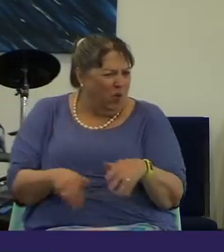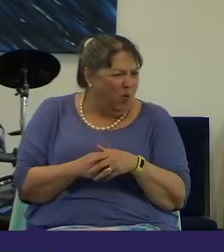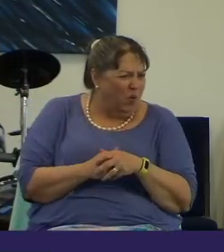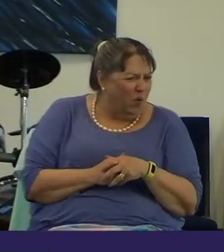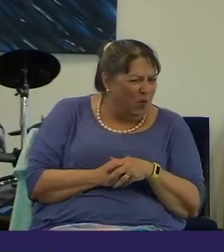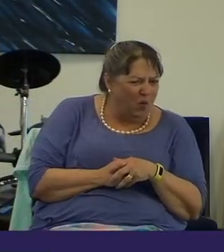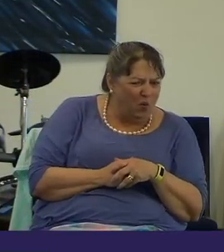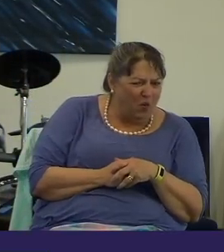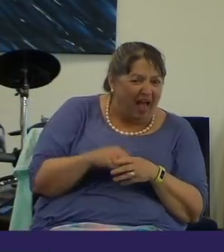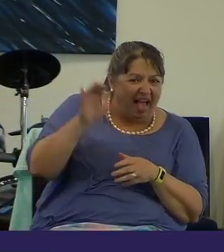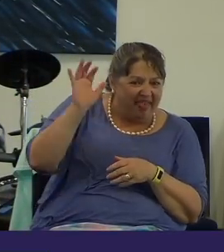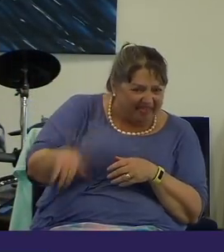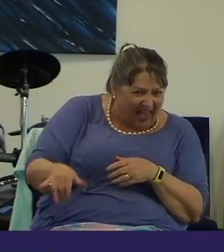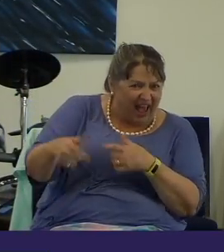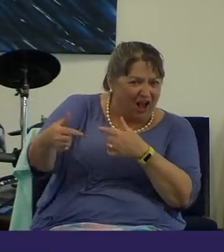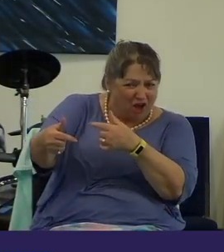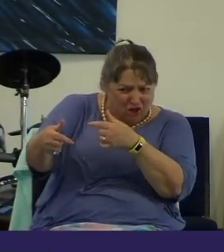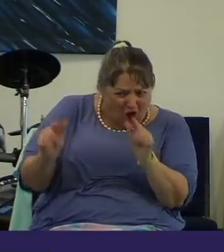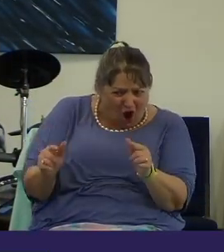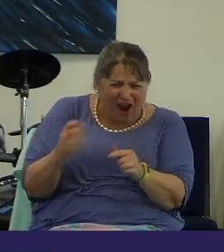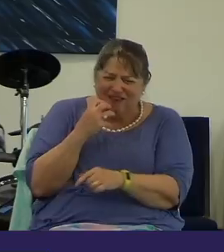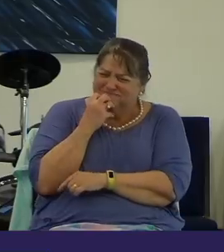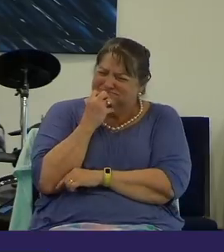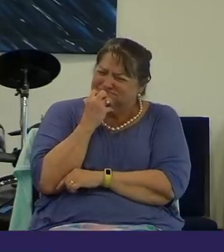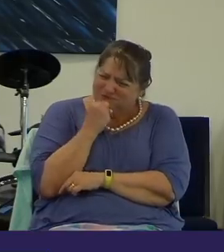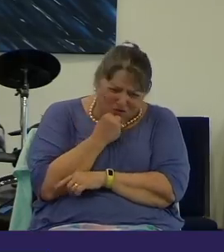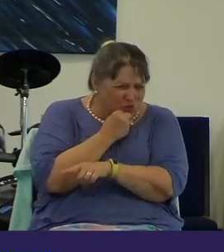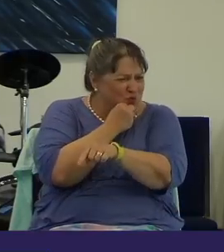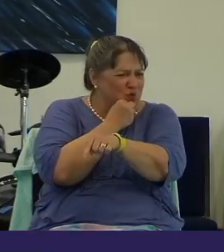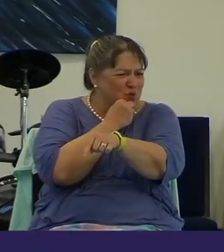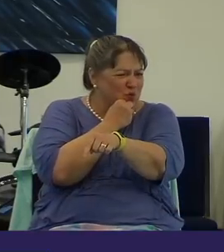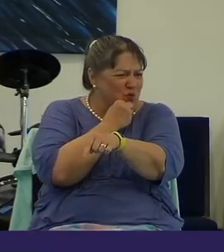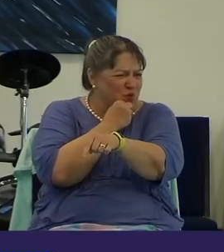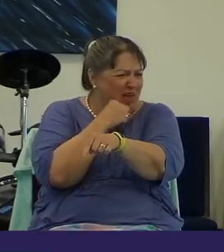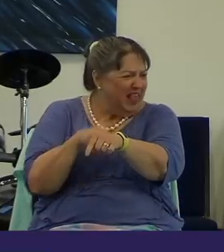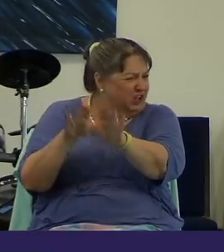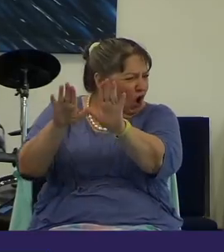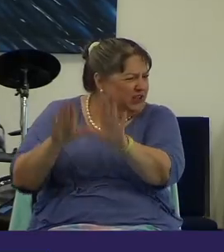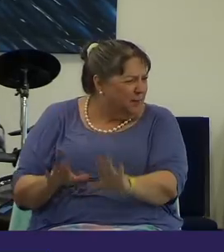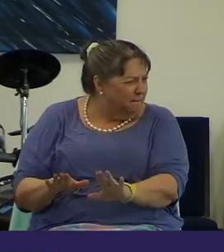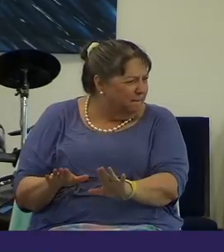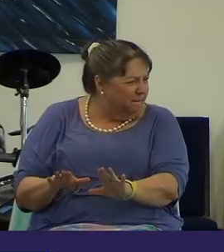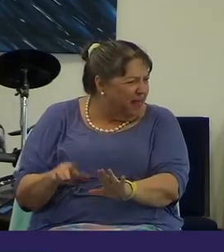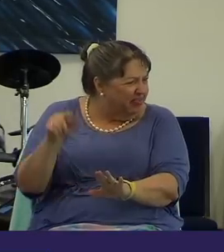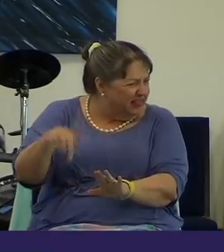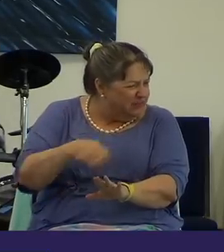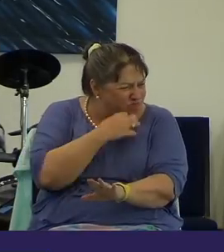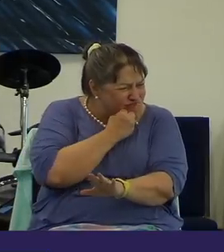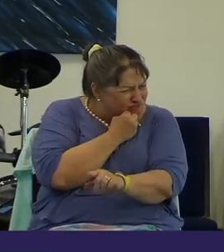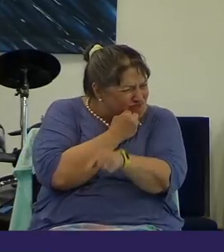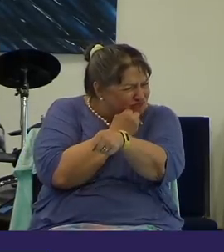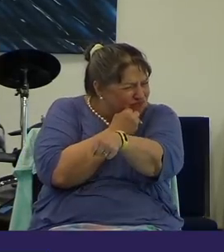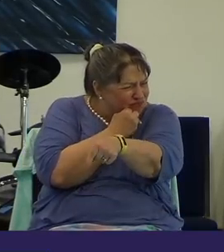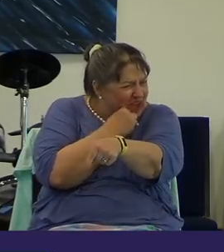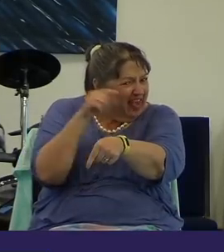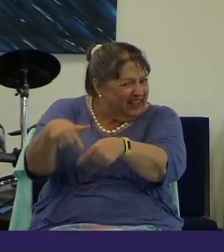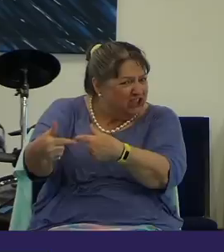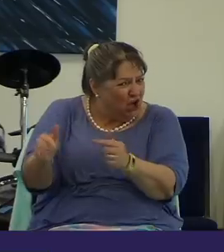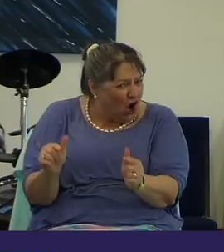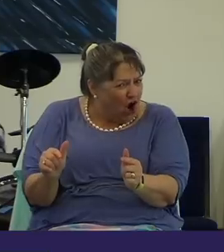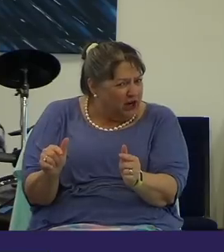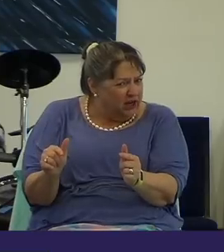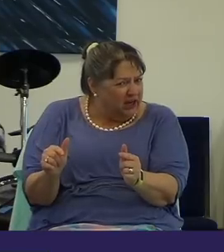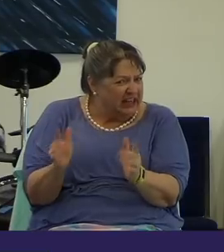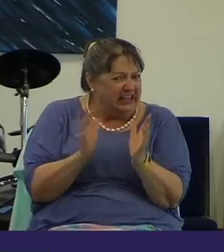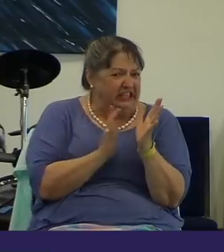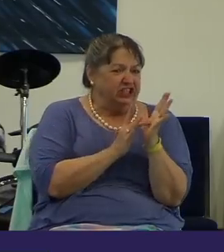the very garden, God would raise him up through the Holy Spirit. And so it was an awesome garden. It was a special garden. It was a garden where our Christ, who